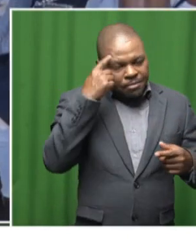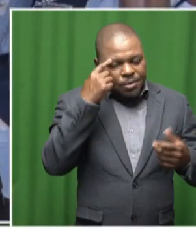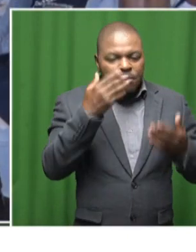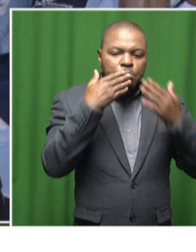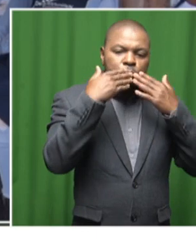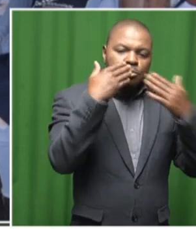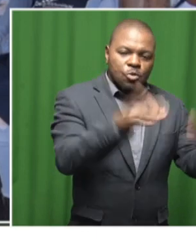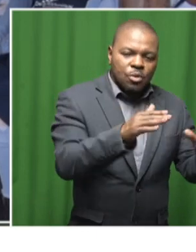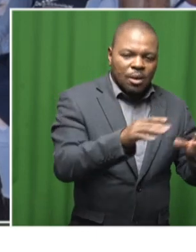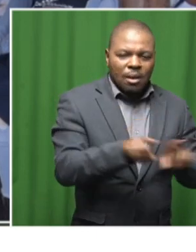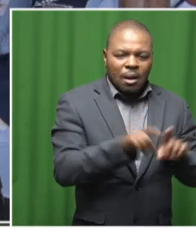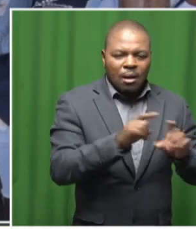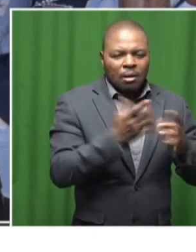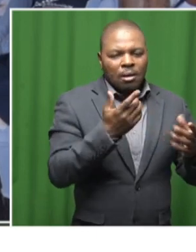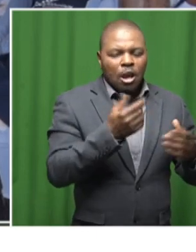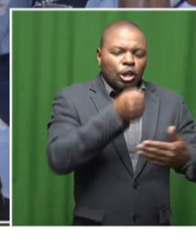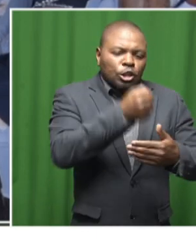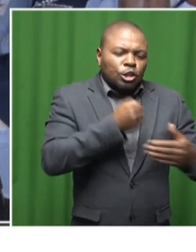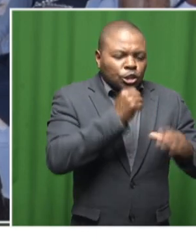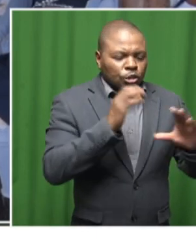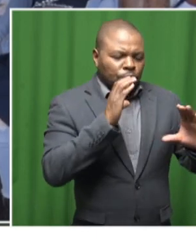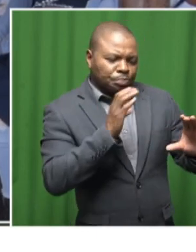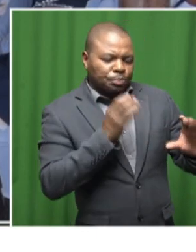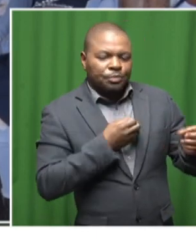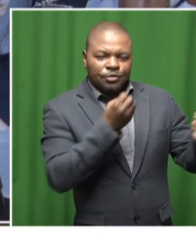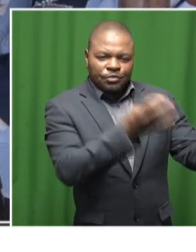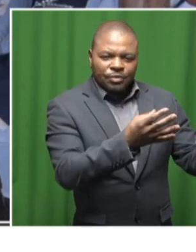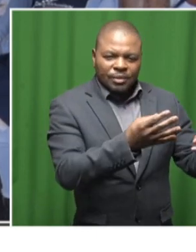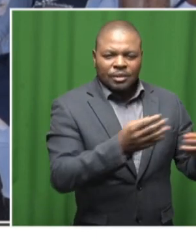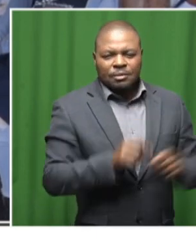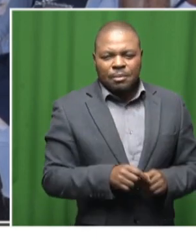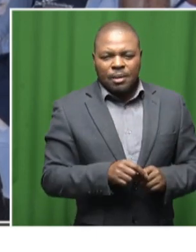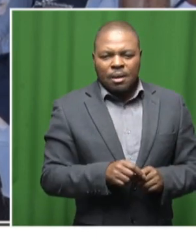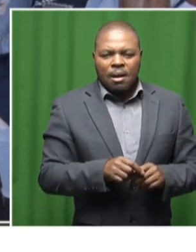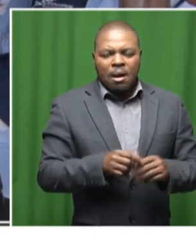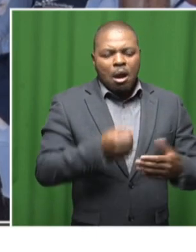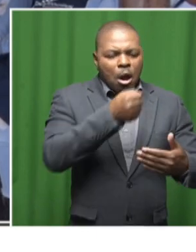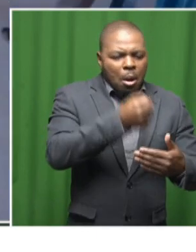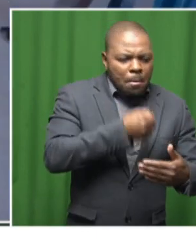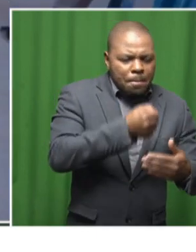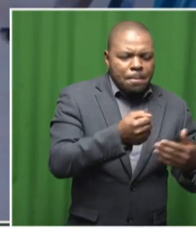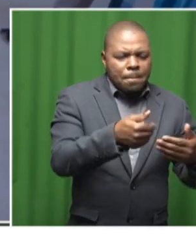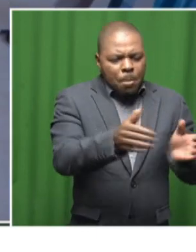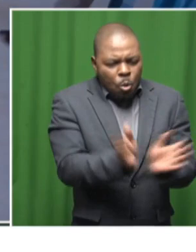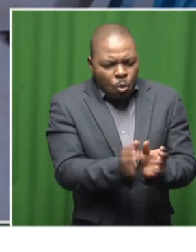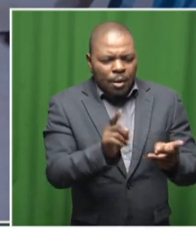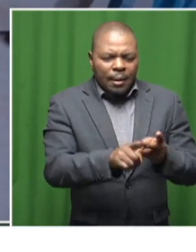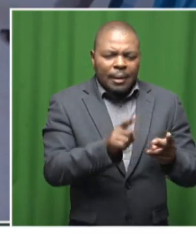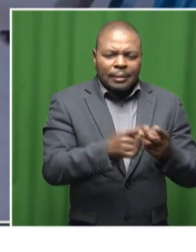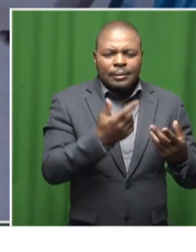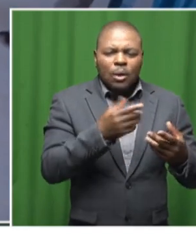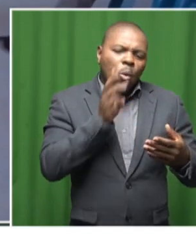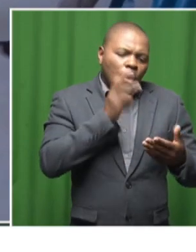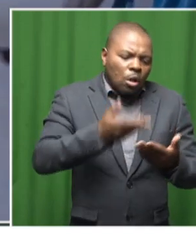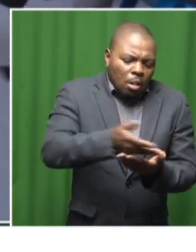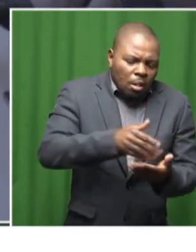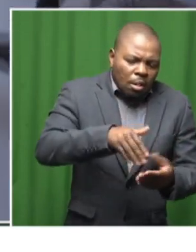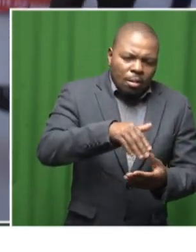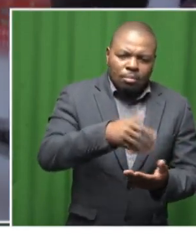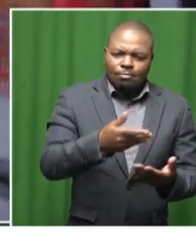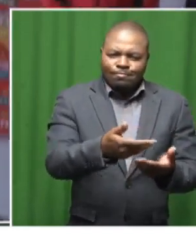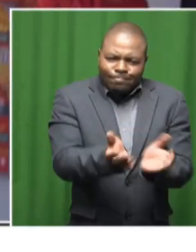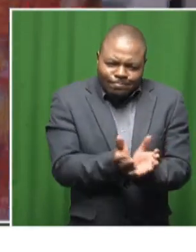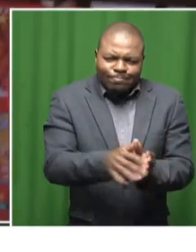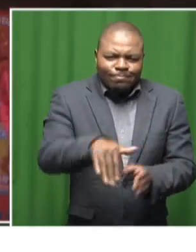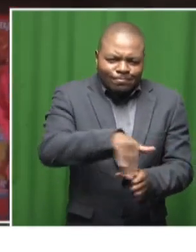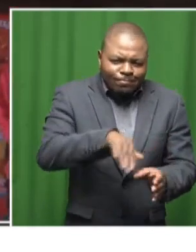a containerized kitchen, fully kitted with your pots and sink and and so on, that you will need to make sure that you are